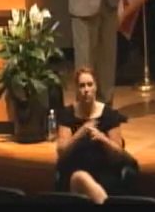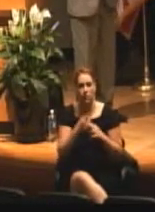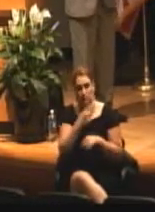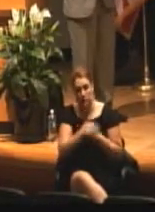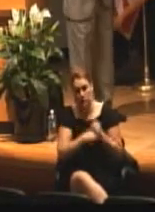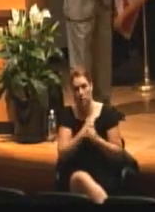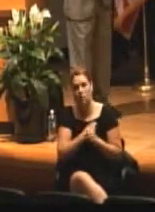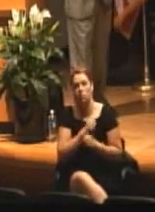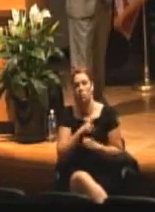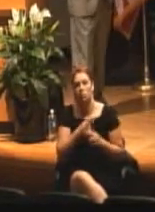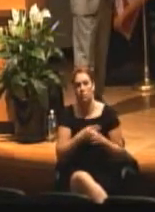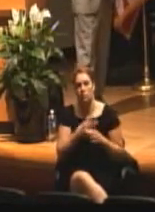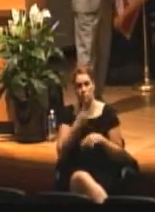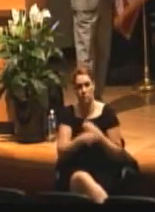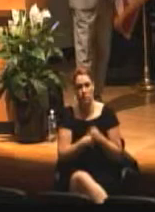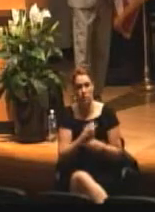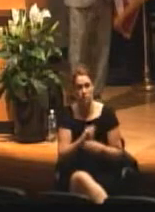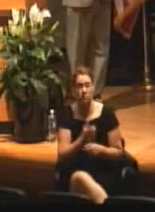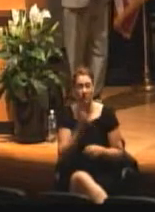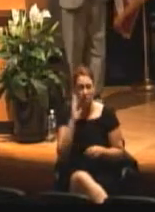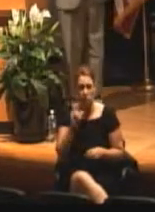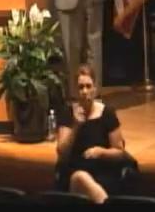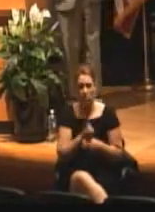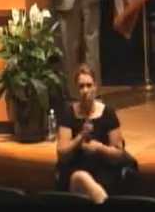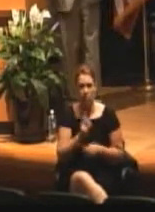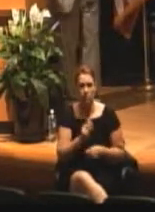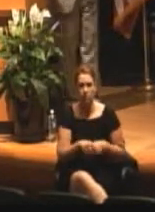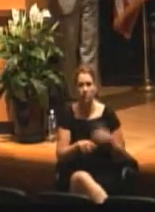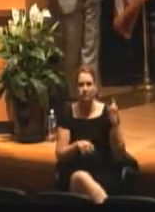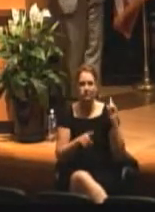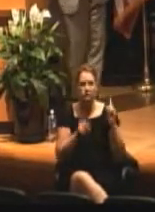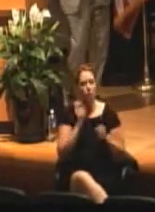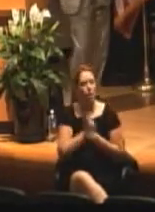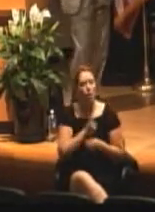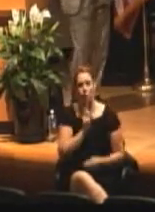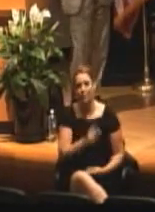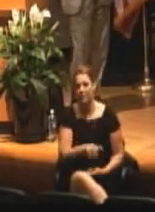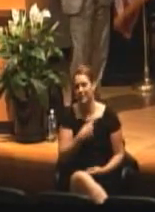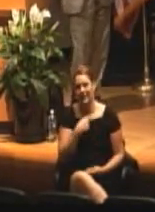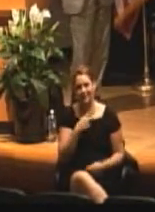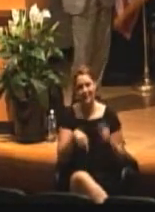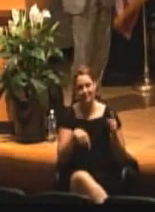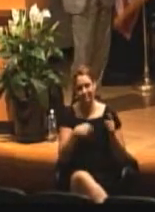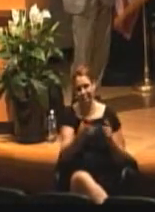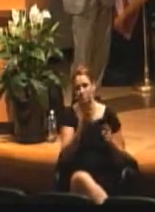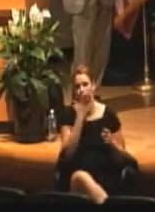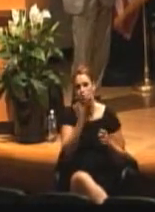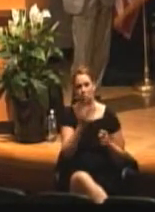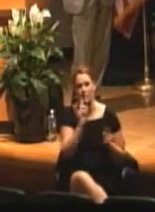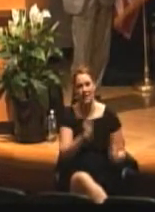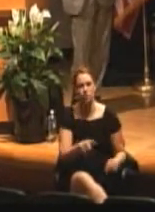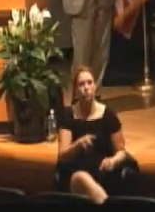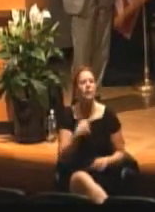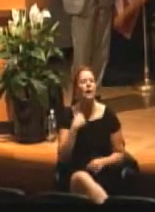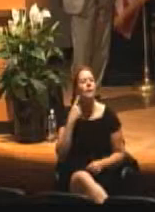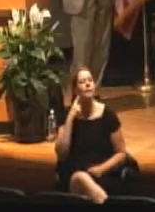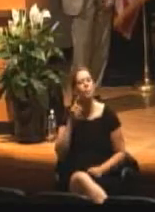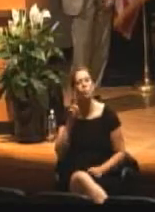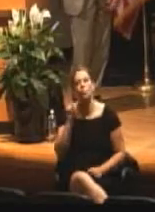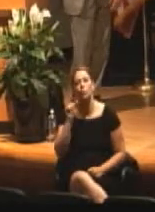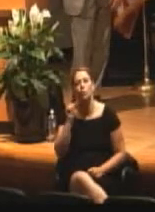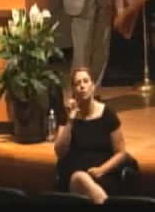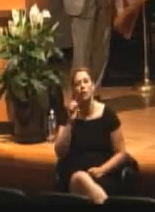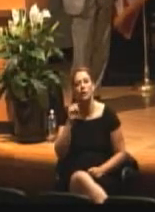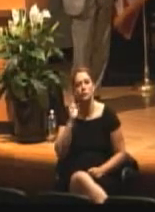Yeah, that's a hard question to answer. I get asked that a lot, though. I really can't give you a good answer on it. I think rates are going to stay stable. This is just a